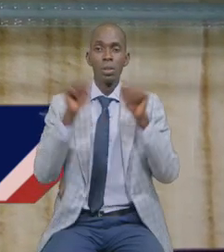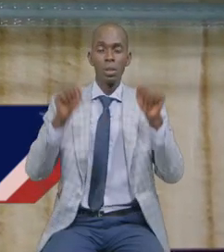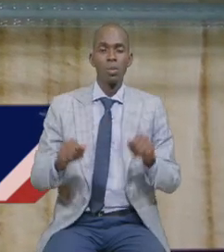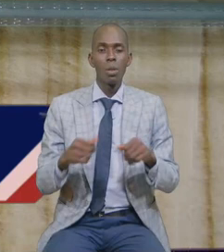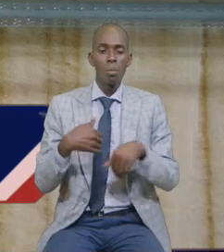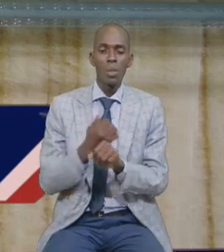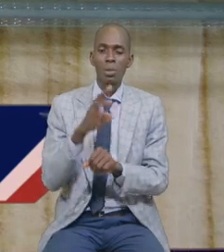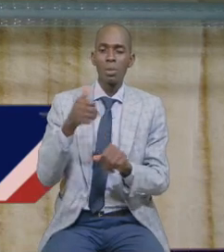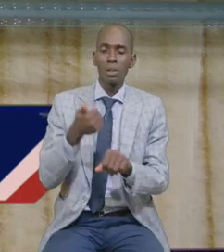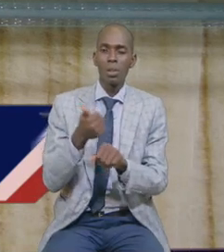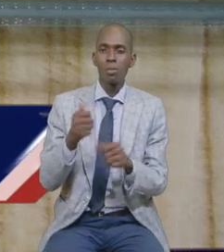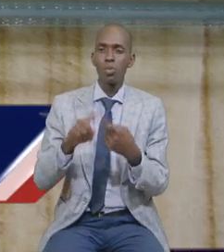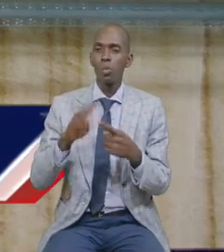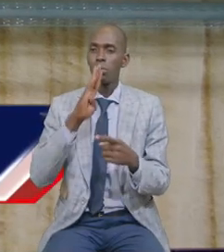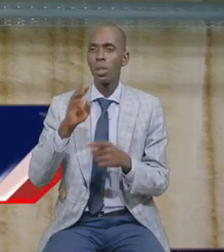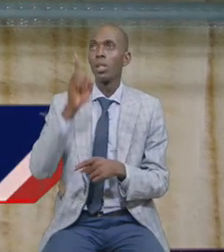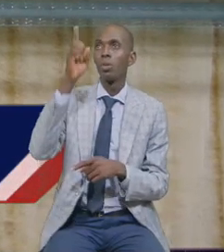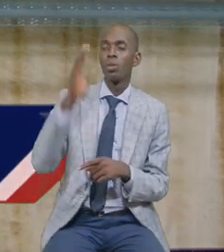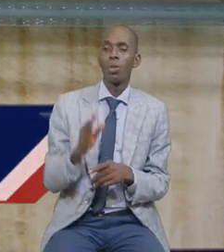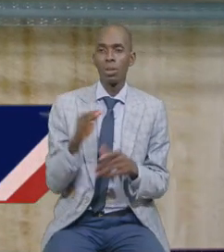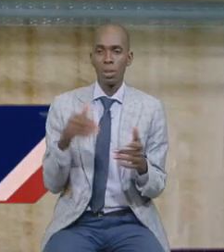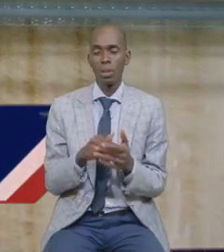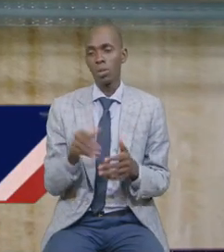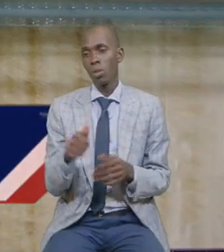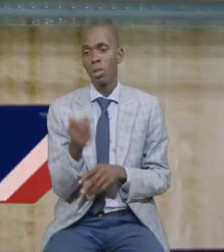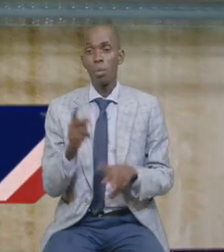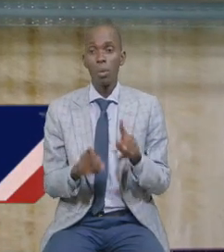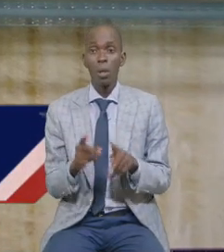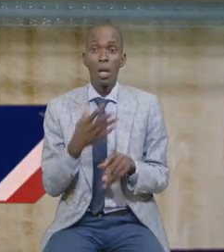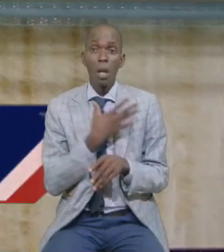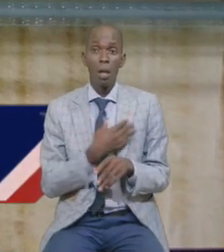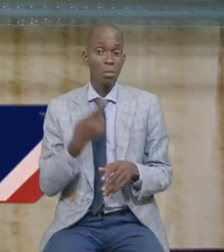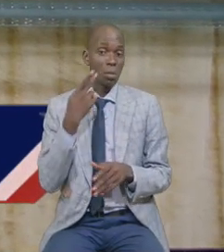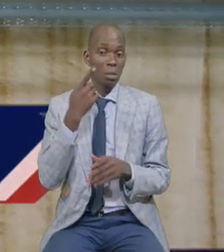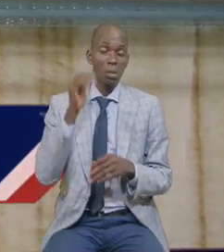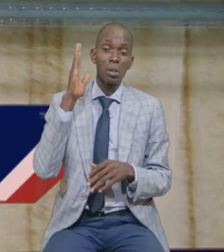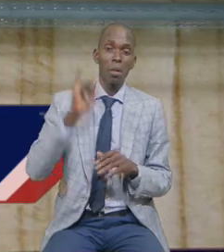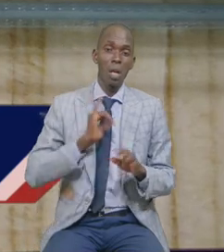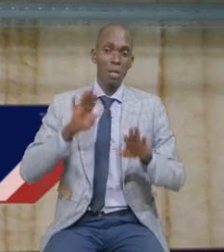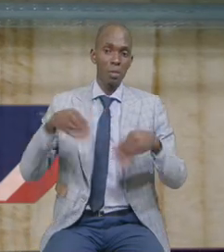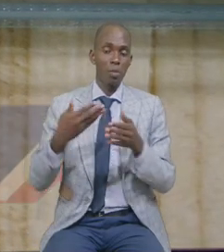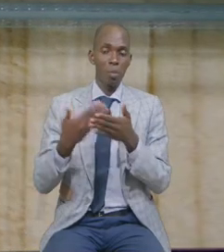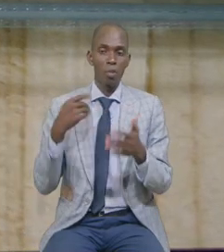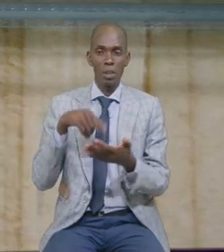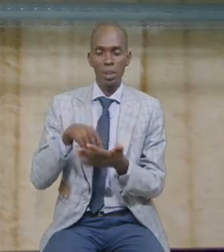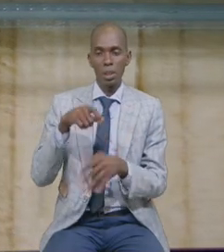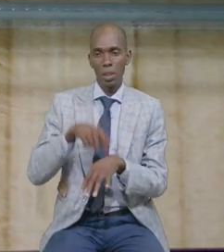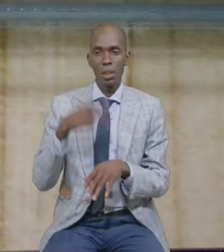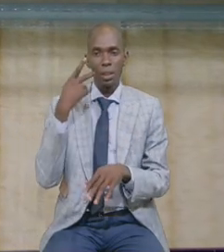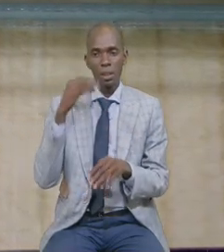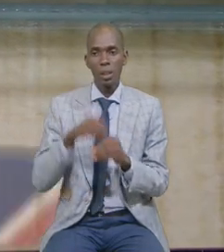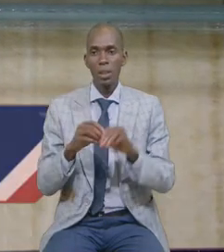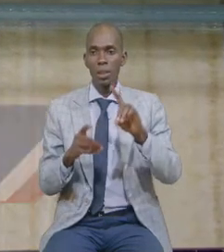God, against God. This man, look at the testimony he had given before this time, Daniel chapter 2, I'm reading from